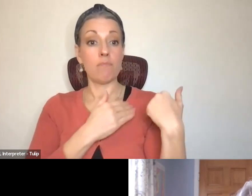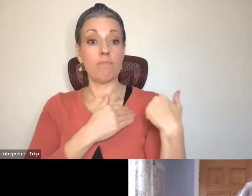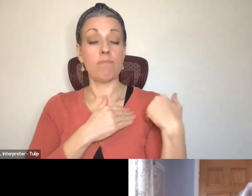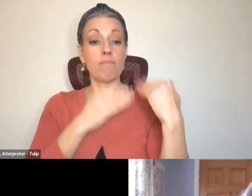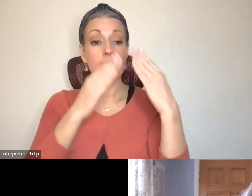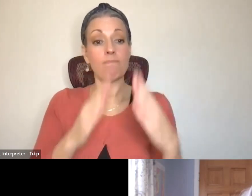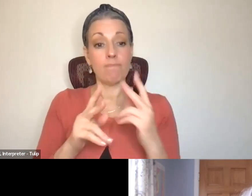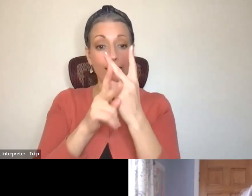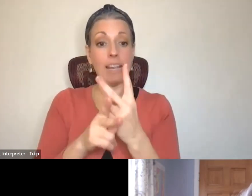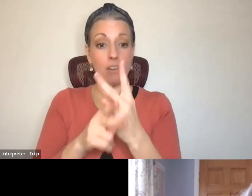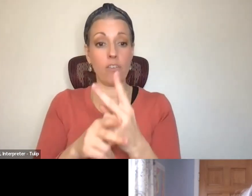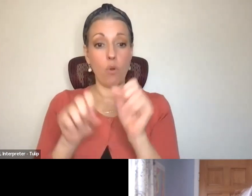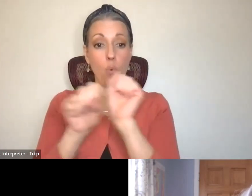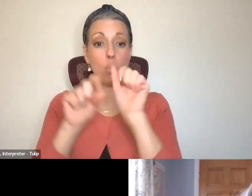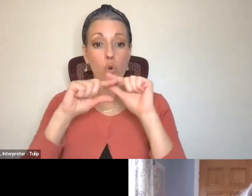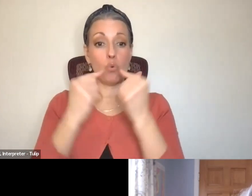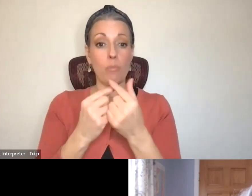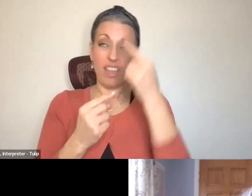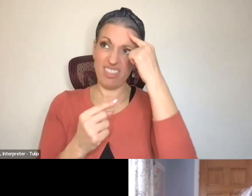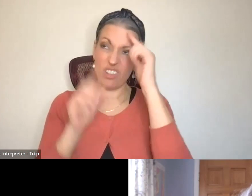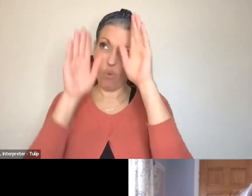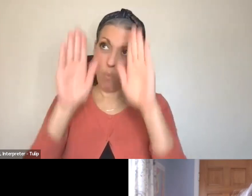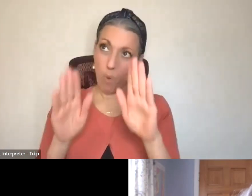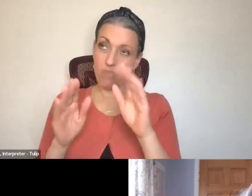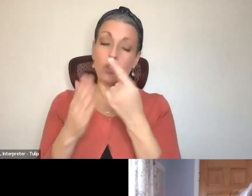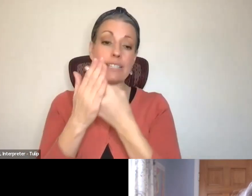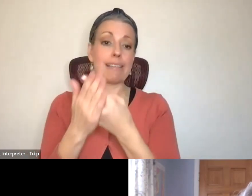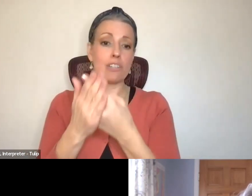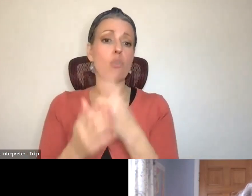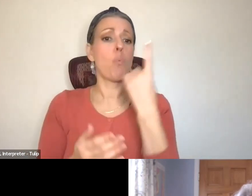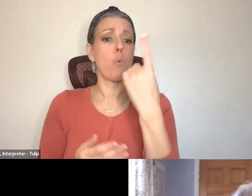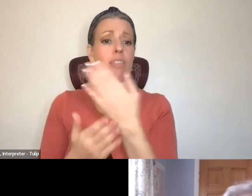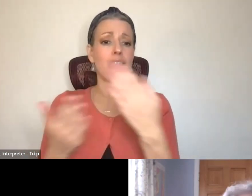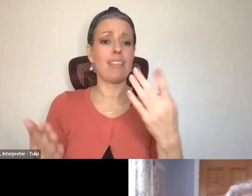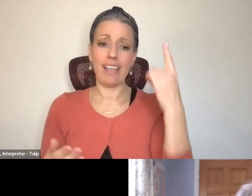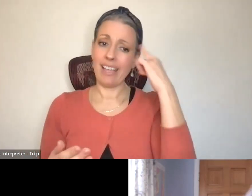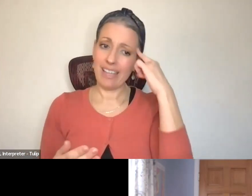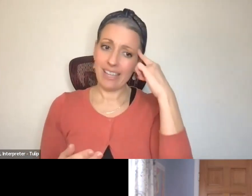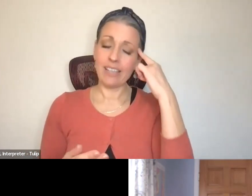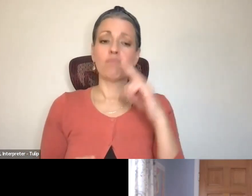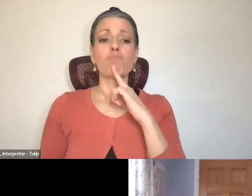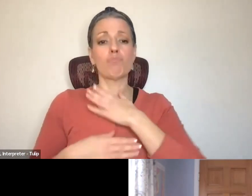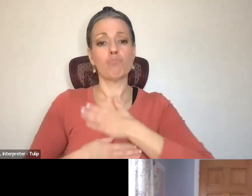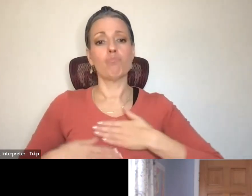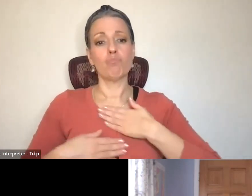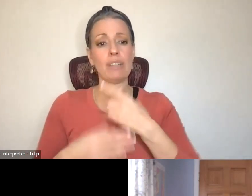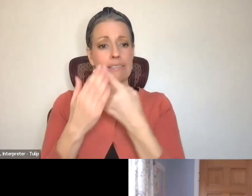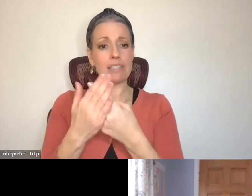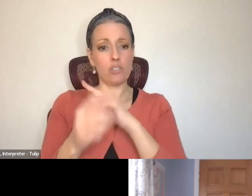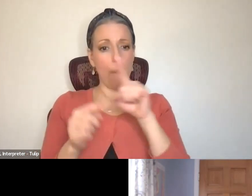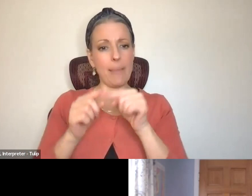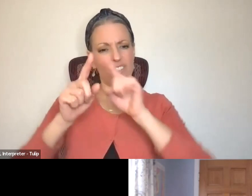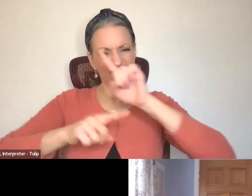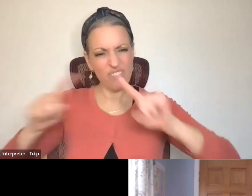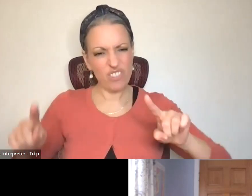was a really great discussion. And one of the things I really appreciated that I haven't seen very often is a discussion about some of the